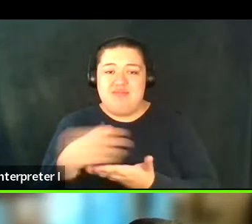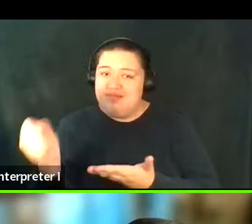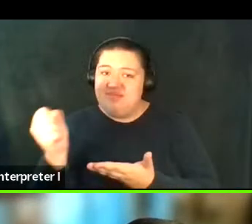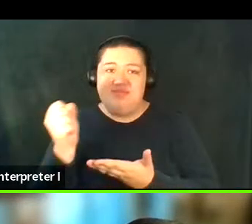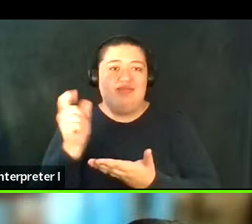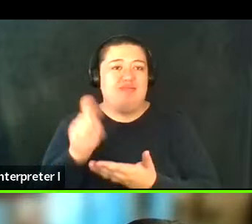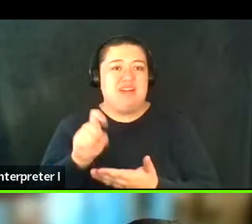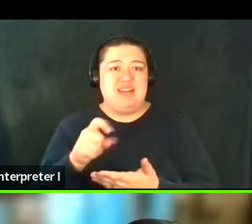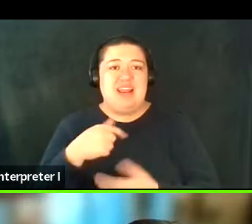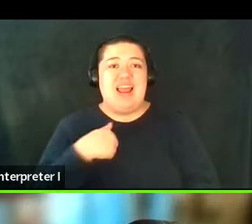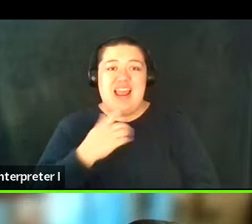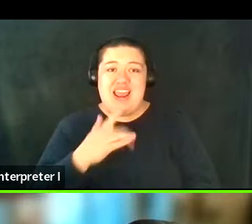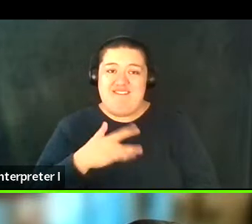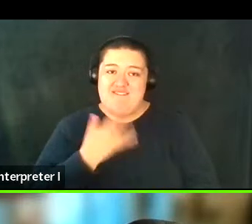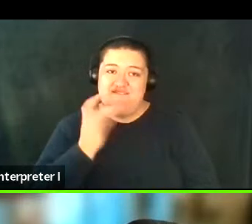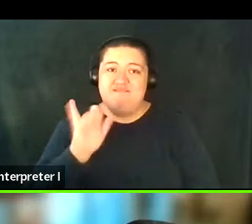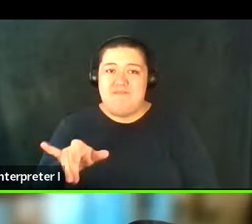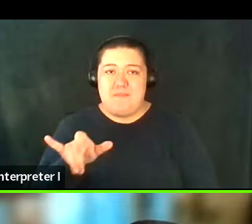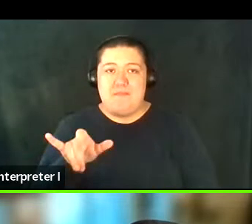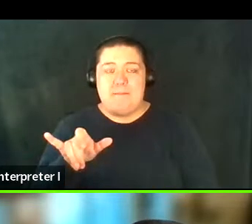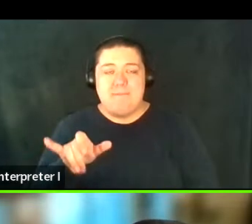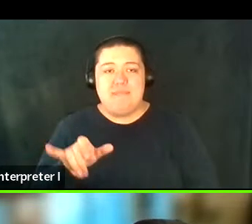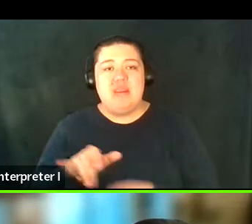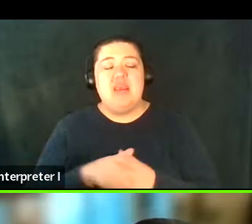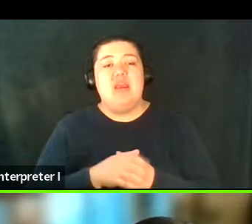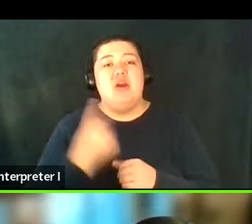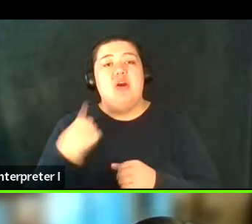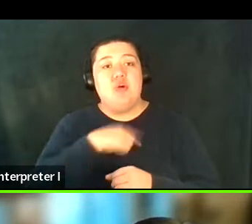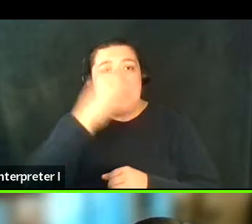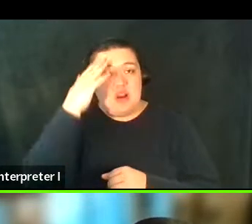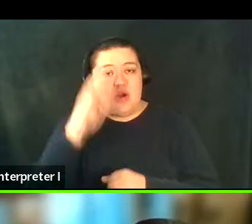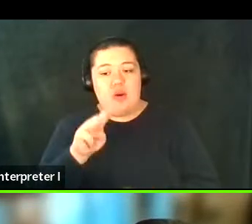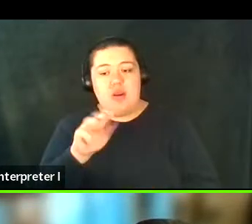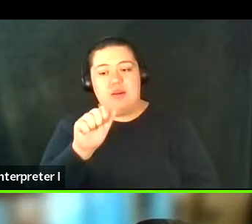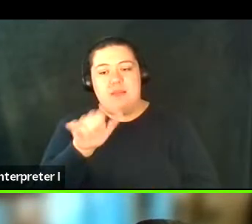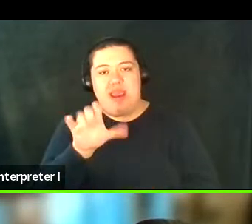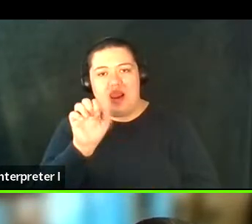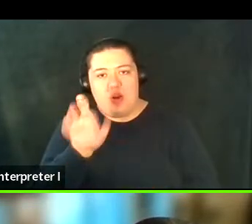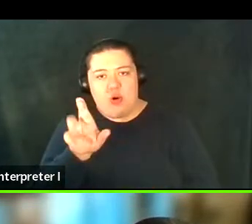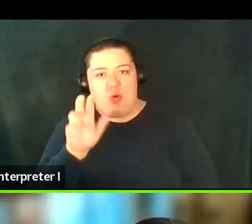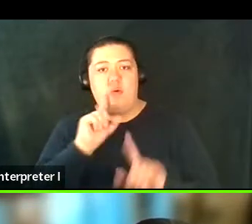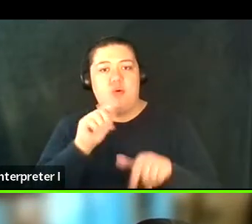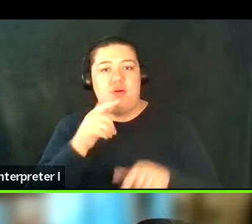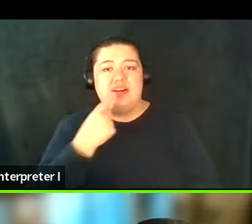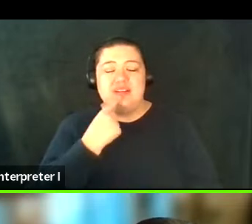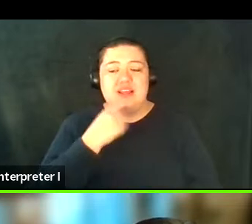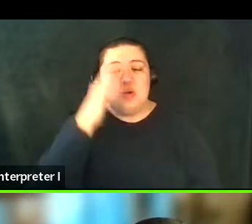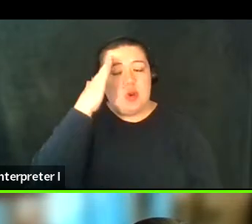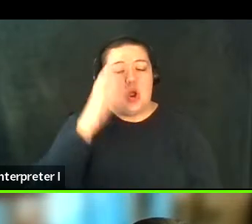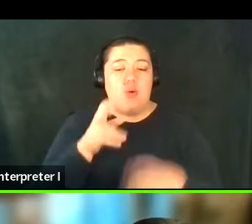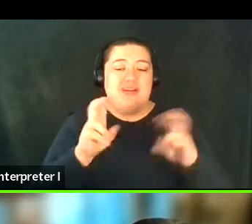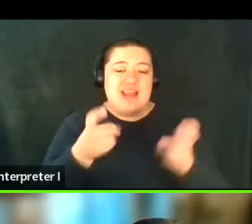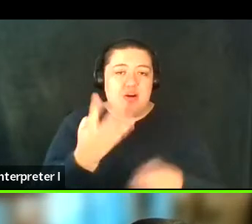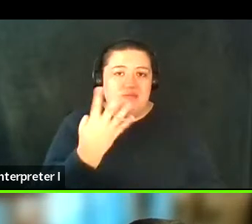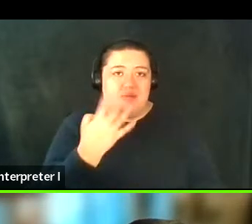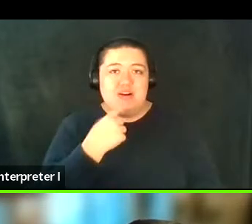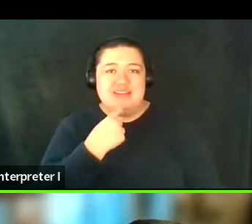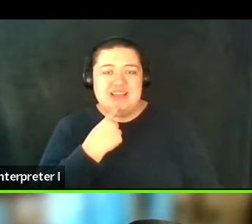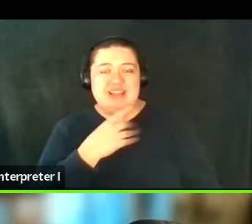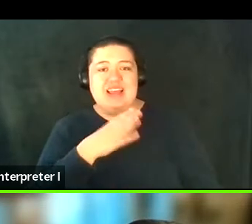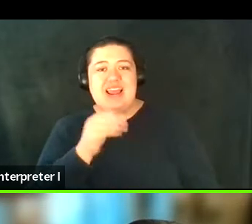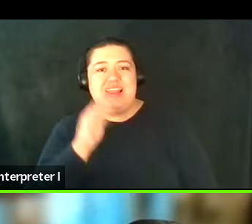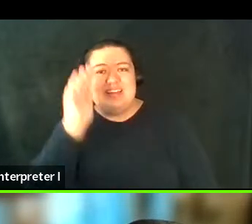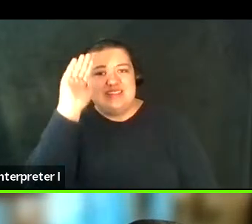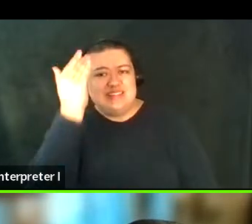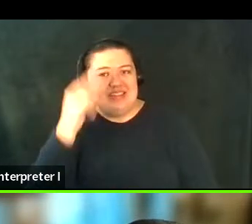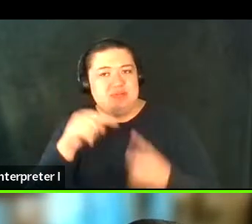I really do feel that way. We know what the mayor's order says. We know what Title IV says. And it just seems